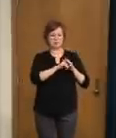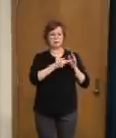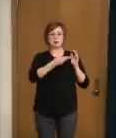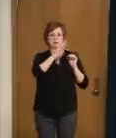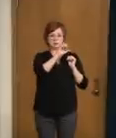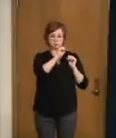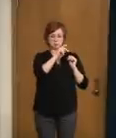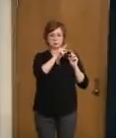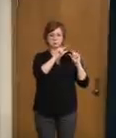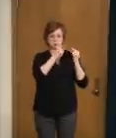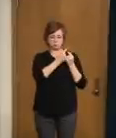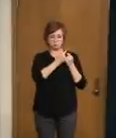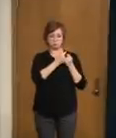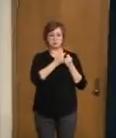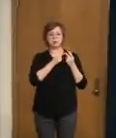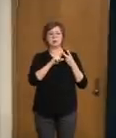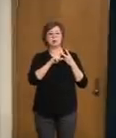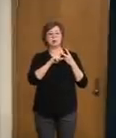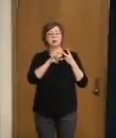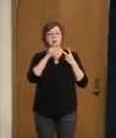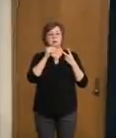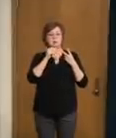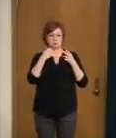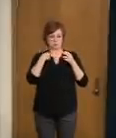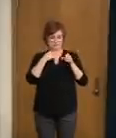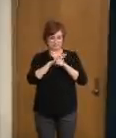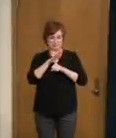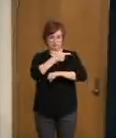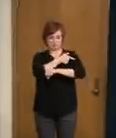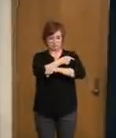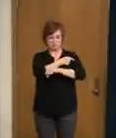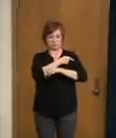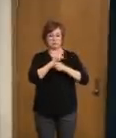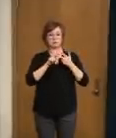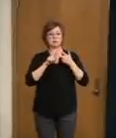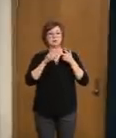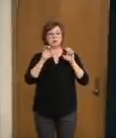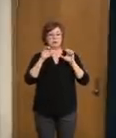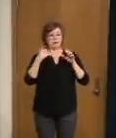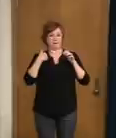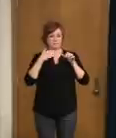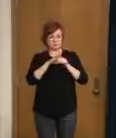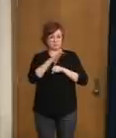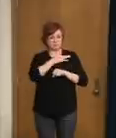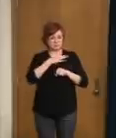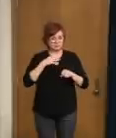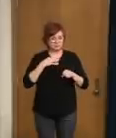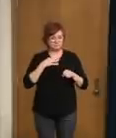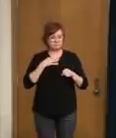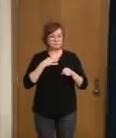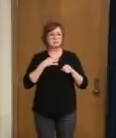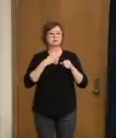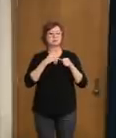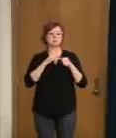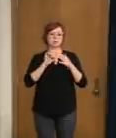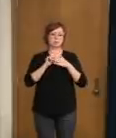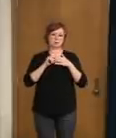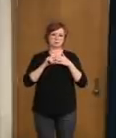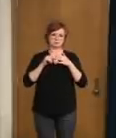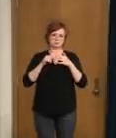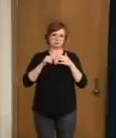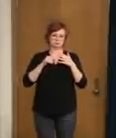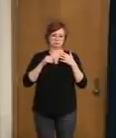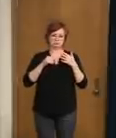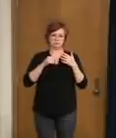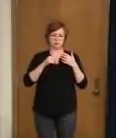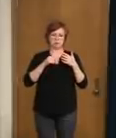and availability of supply. So again, this speaks to the complexity of this campaign.